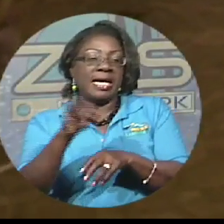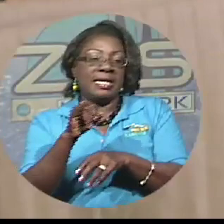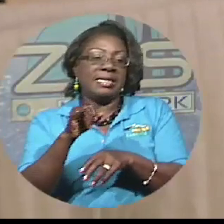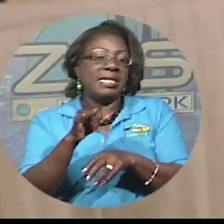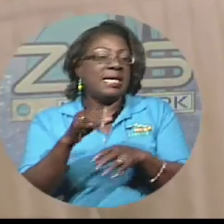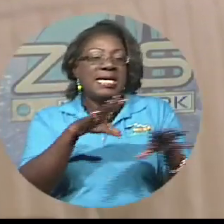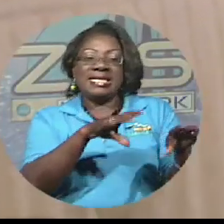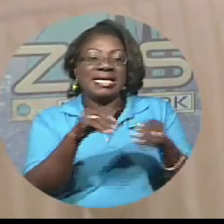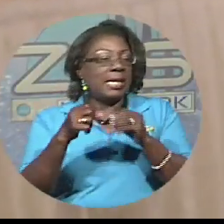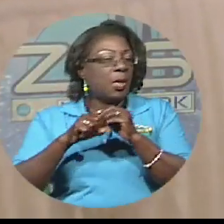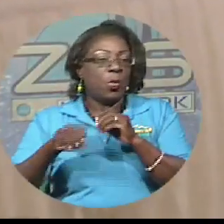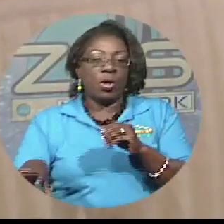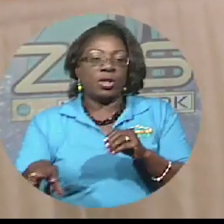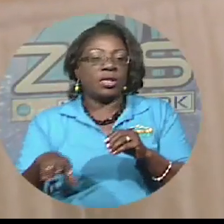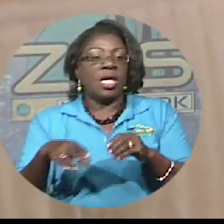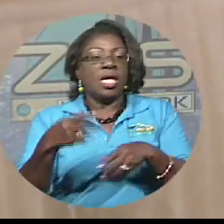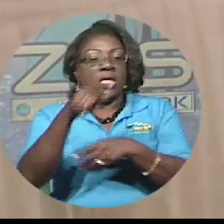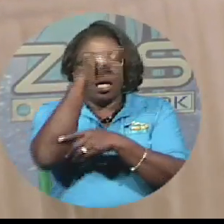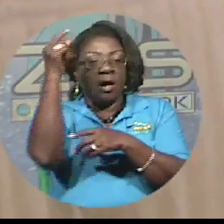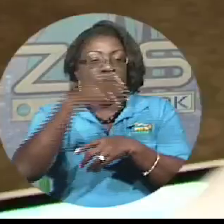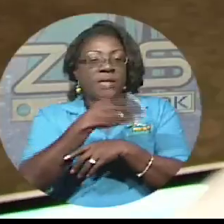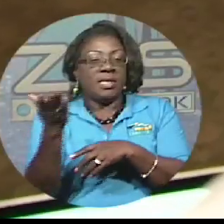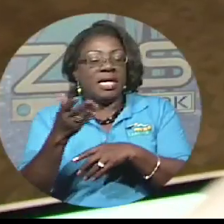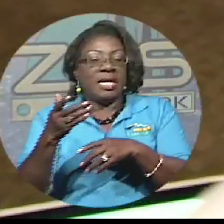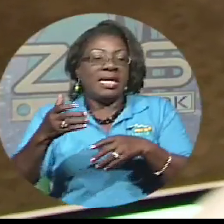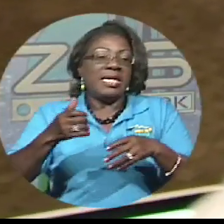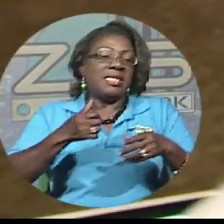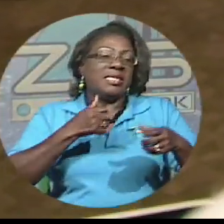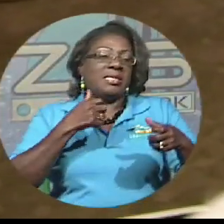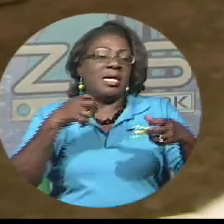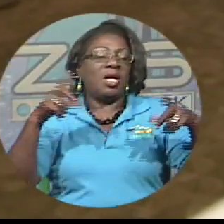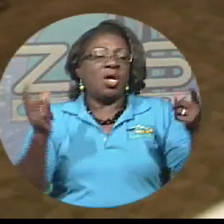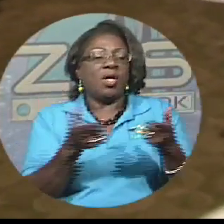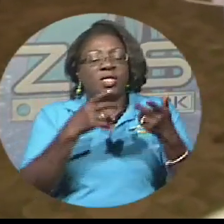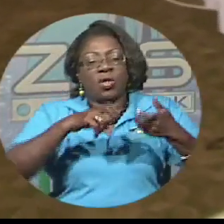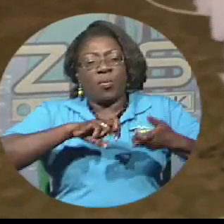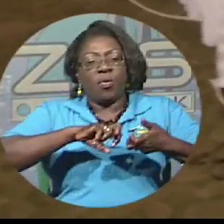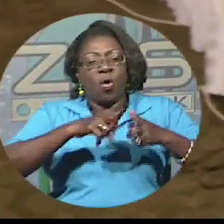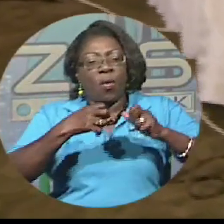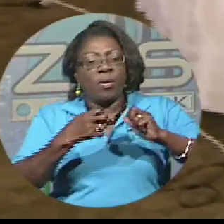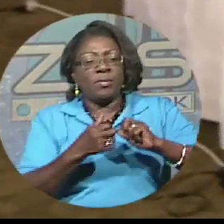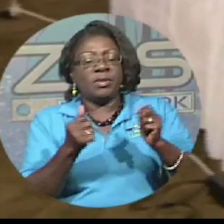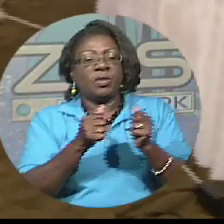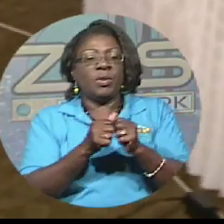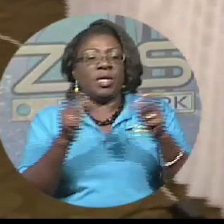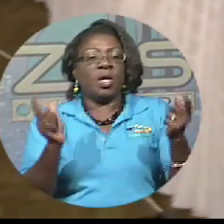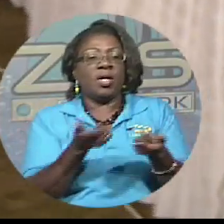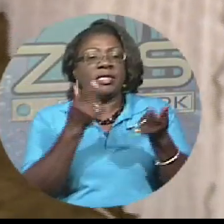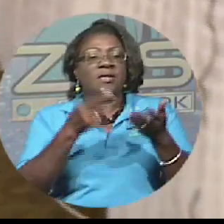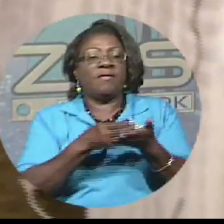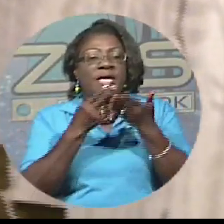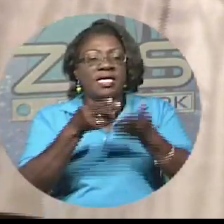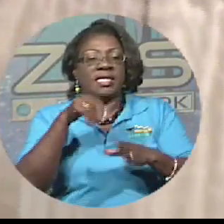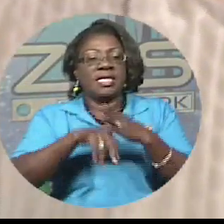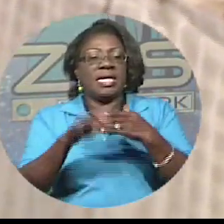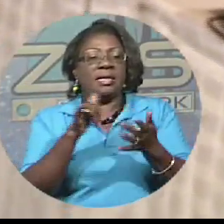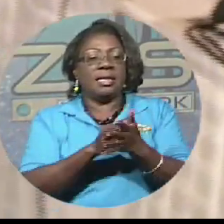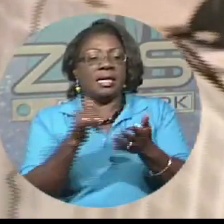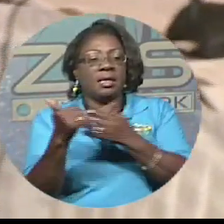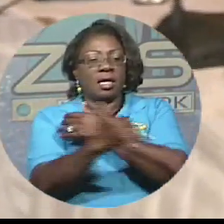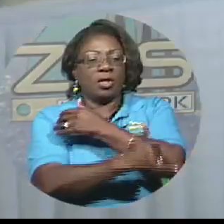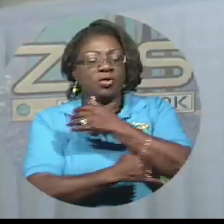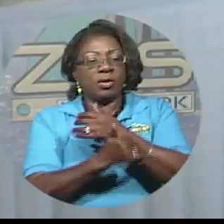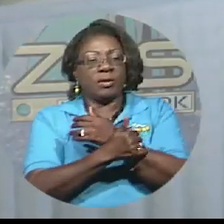worse. Mitchell says the government there is strangled by repayment terms of a loan the British government underwrote during the time the Misak government was